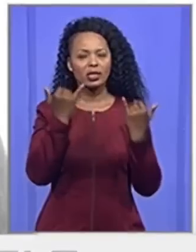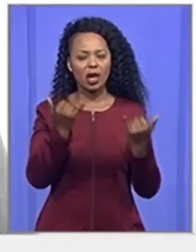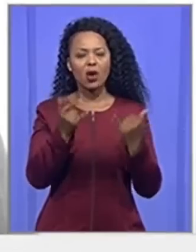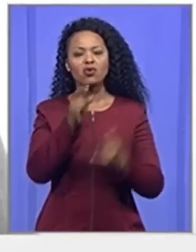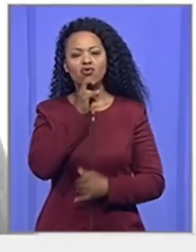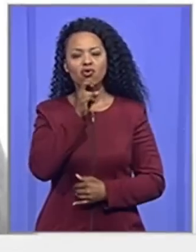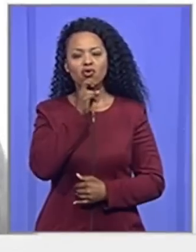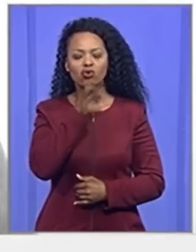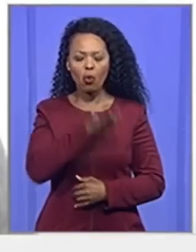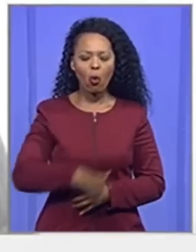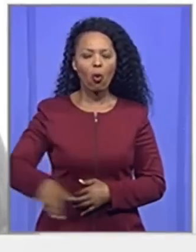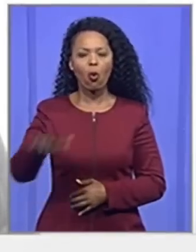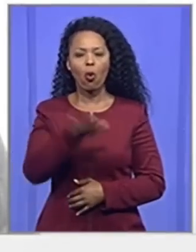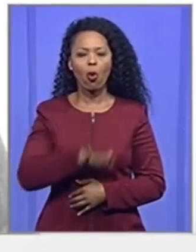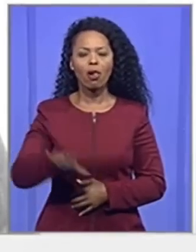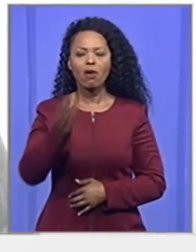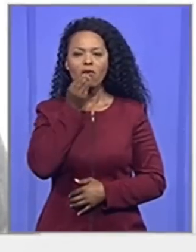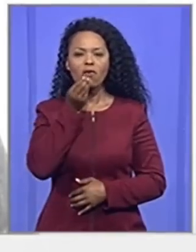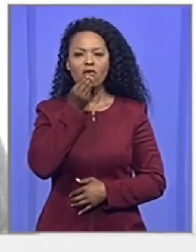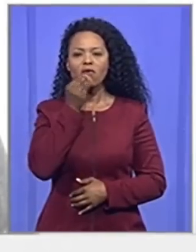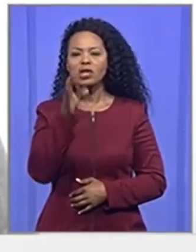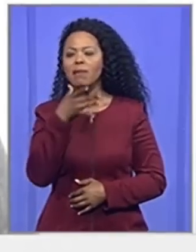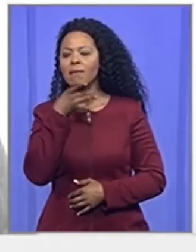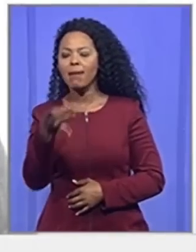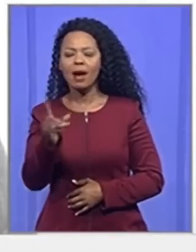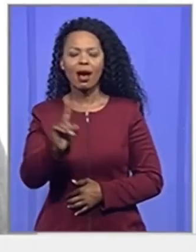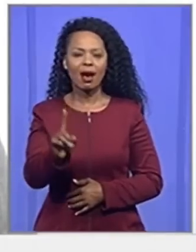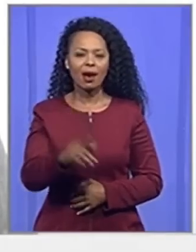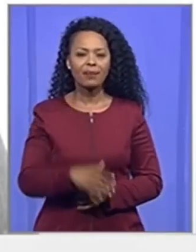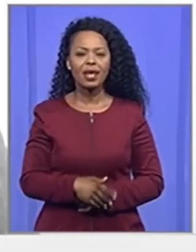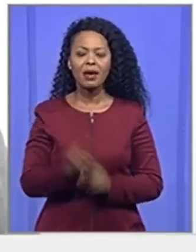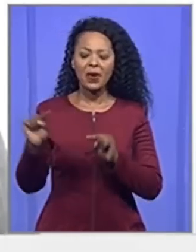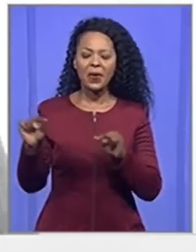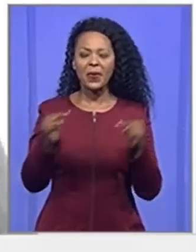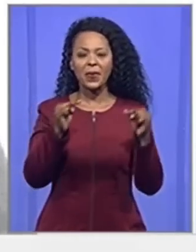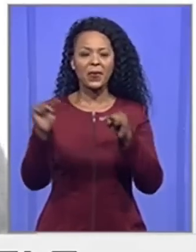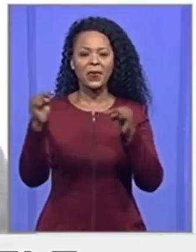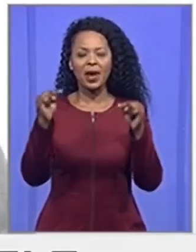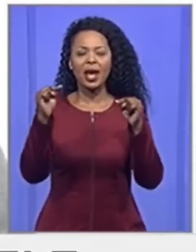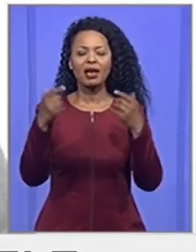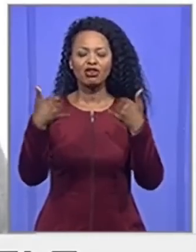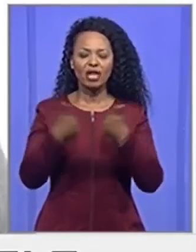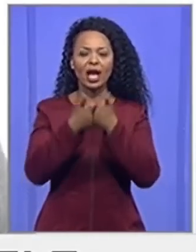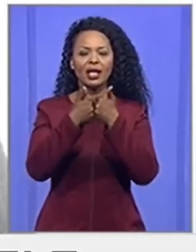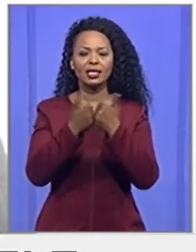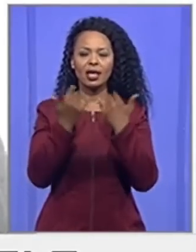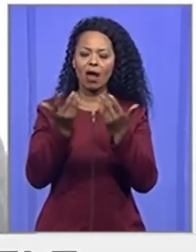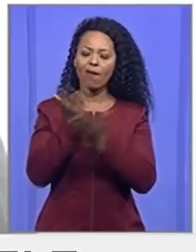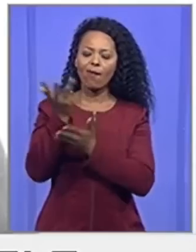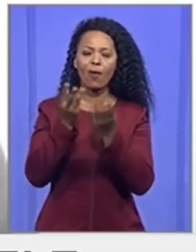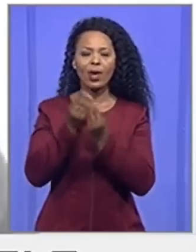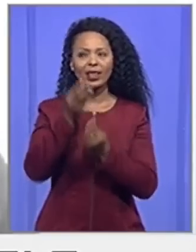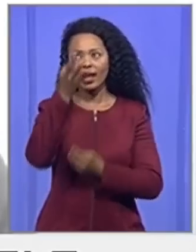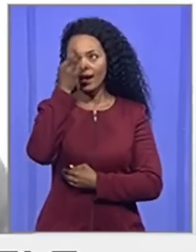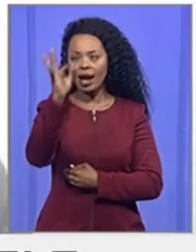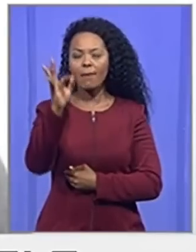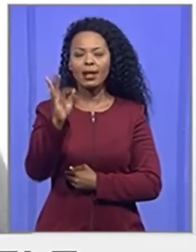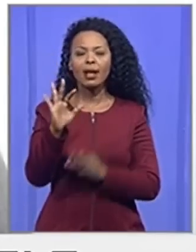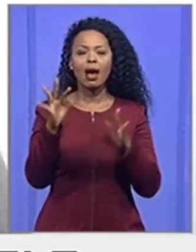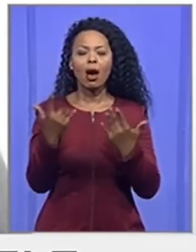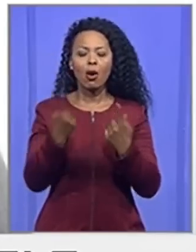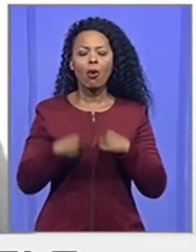still fighting those same challenges today. We are in discussion with government to say how do